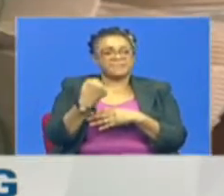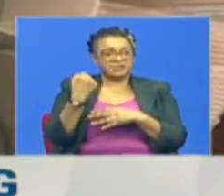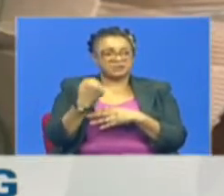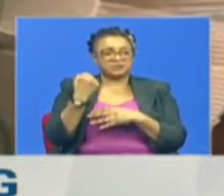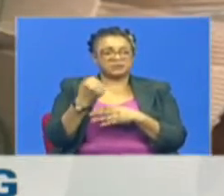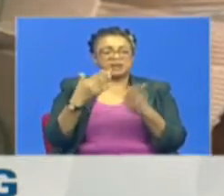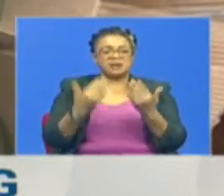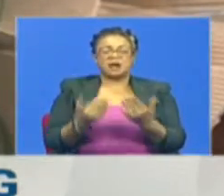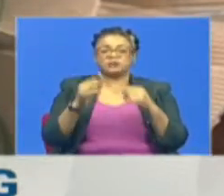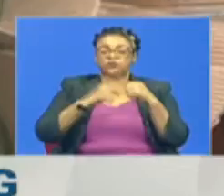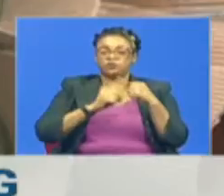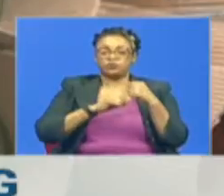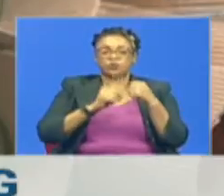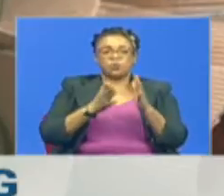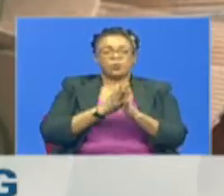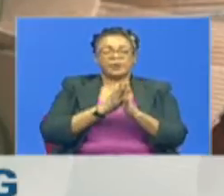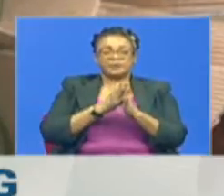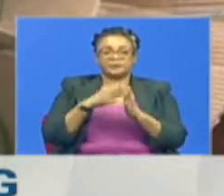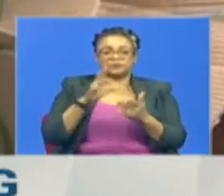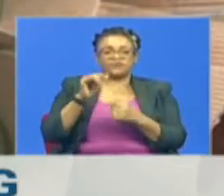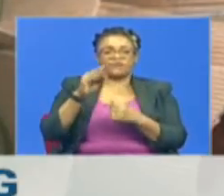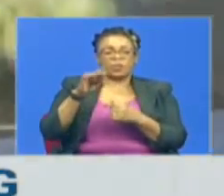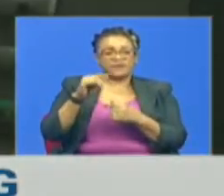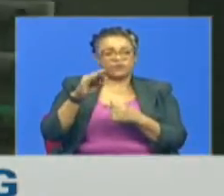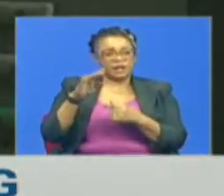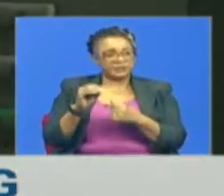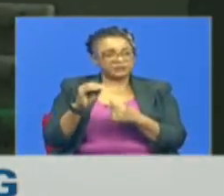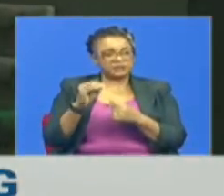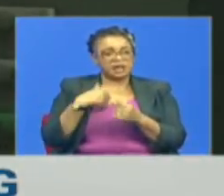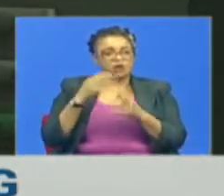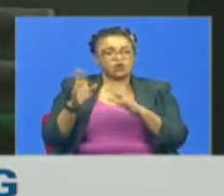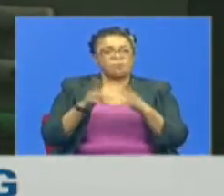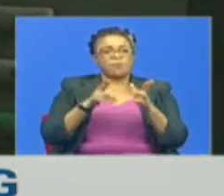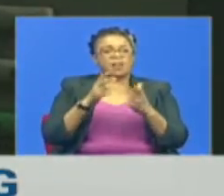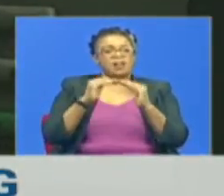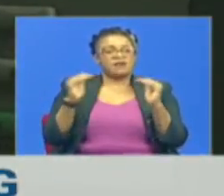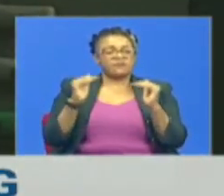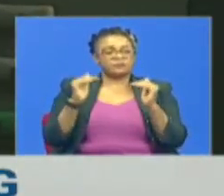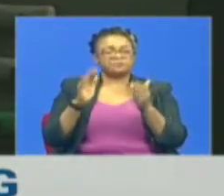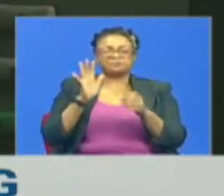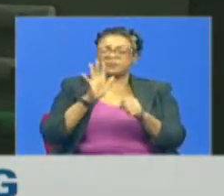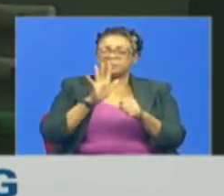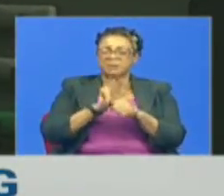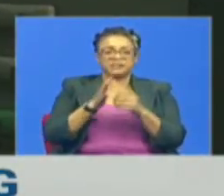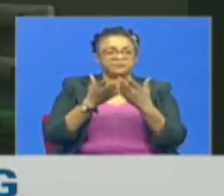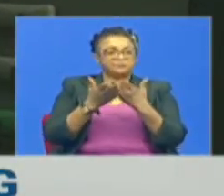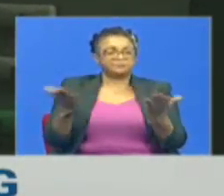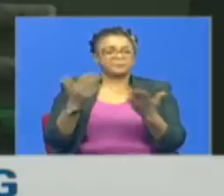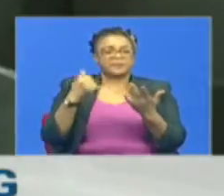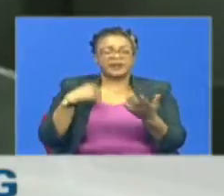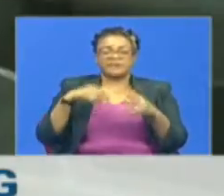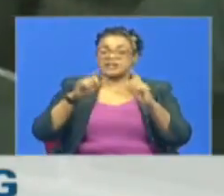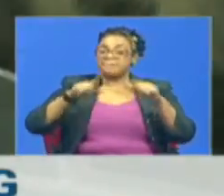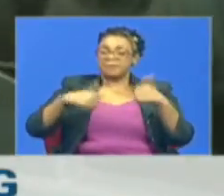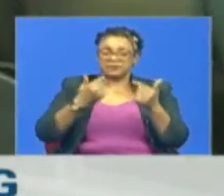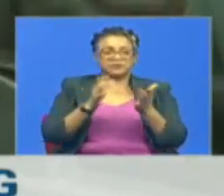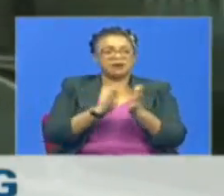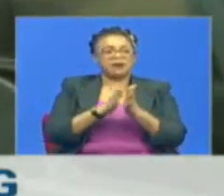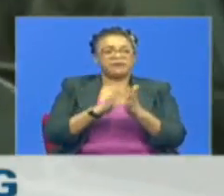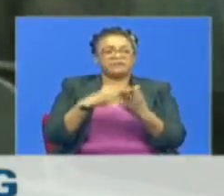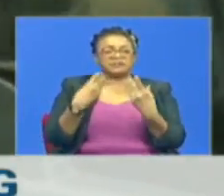in June, with horticulture exports almost at normal levels, mainly due to a pickup in demand and easing of supply